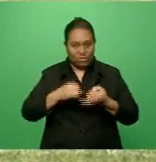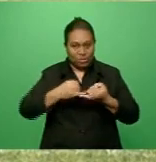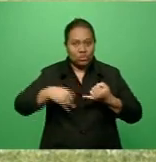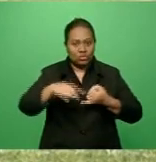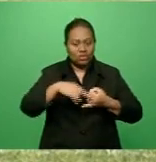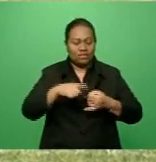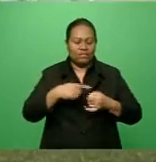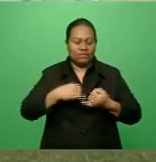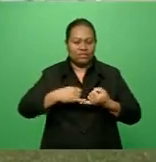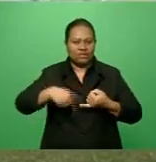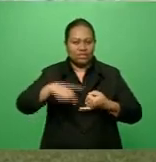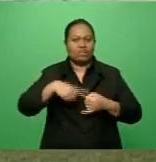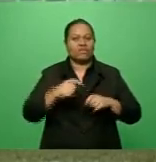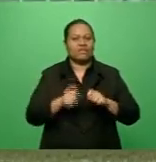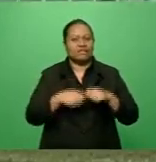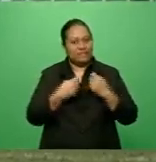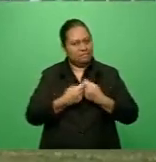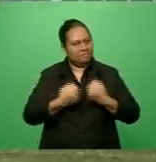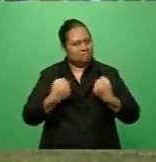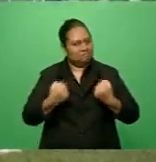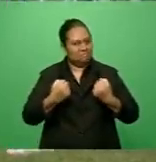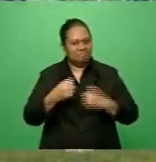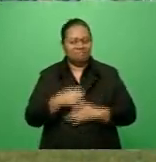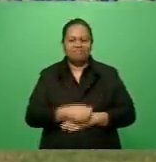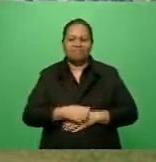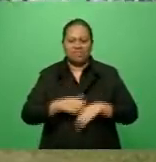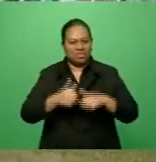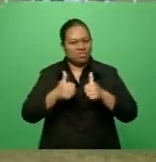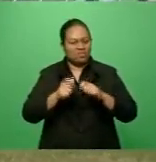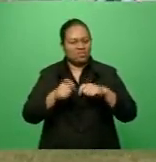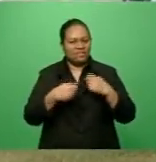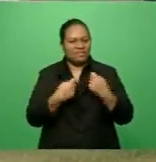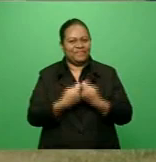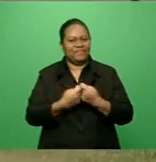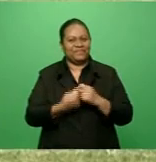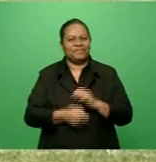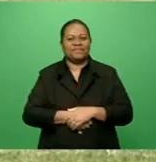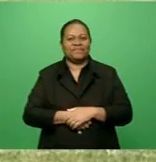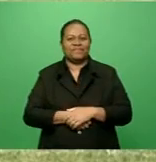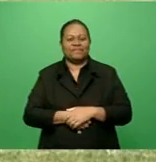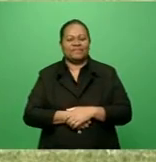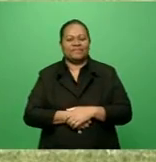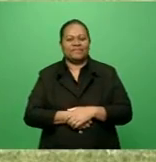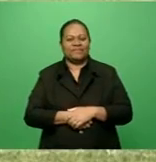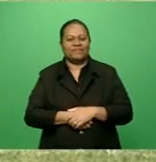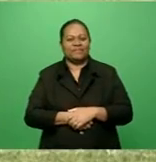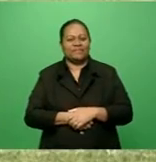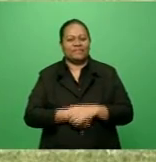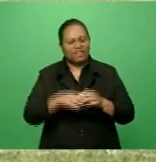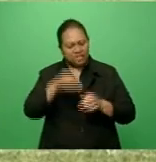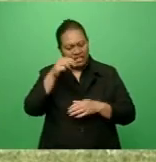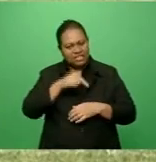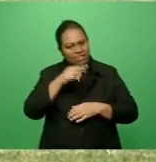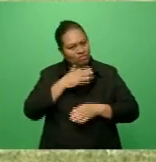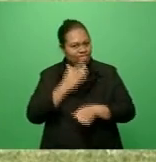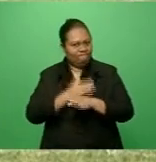because they're pretty good in the forwards and breakdown as well. So we need to work